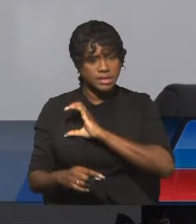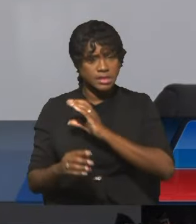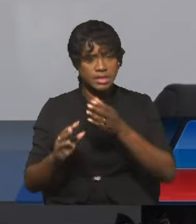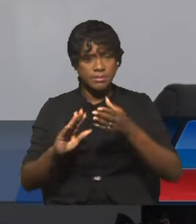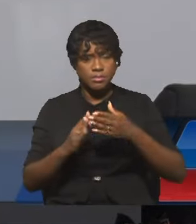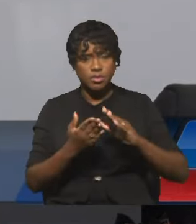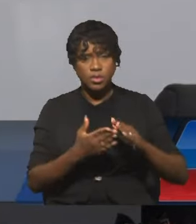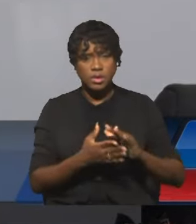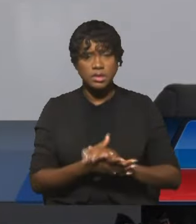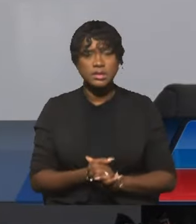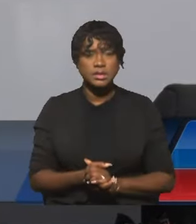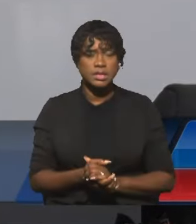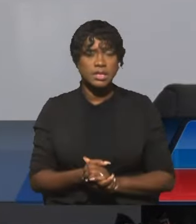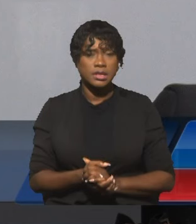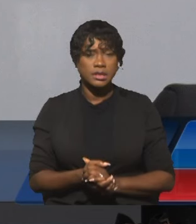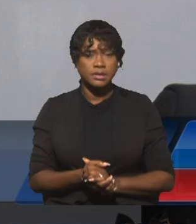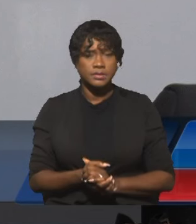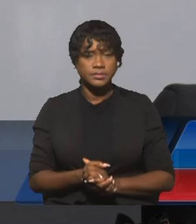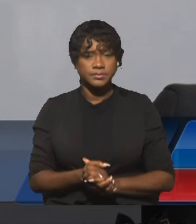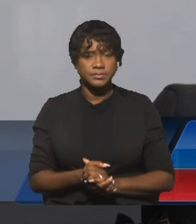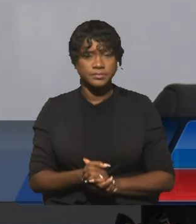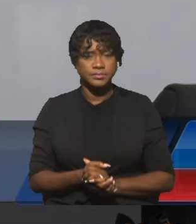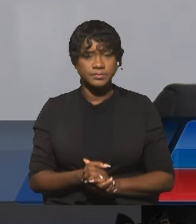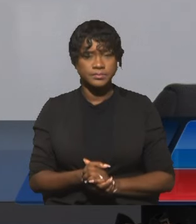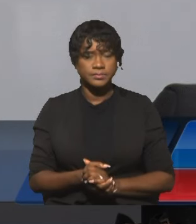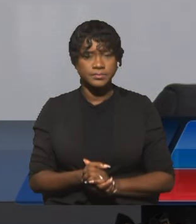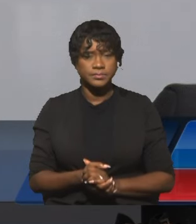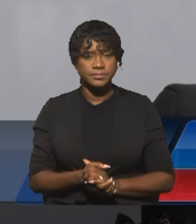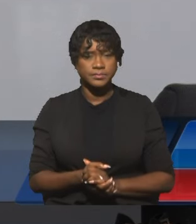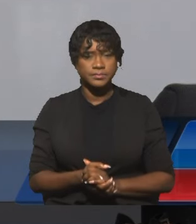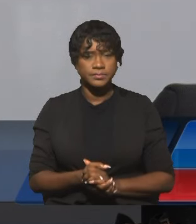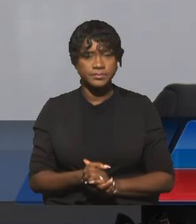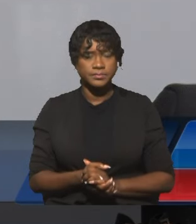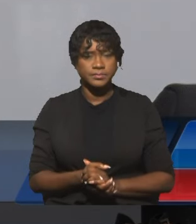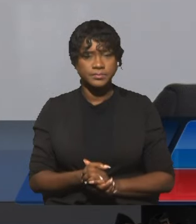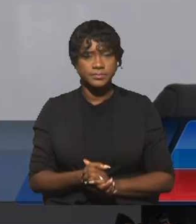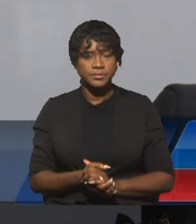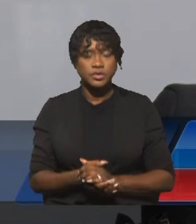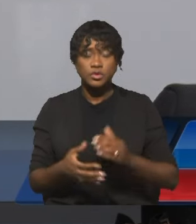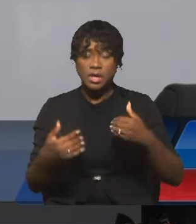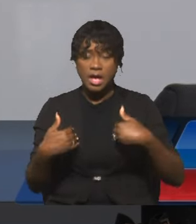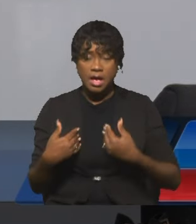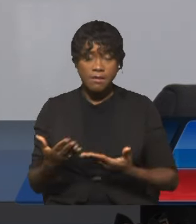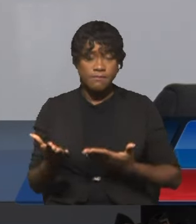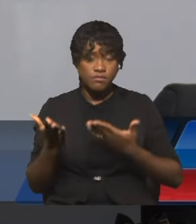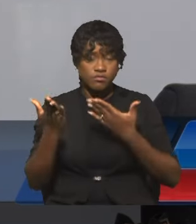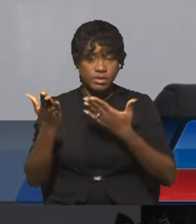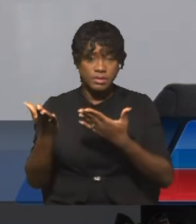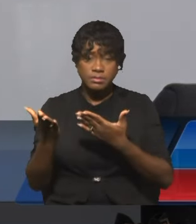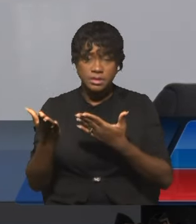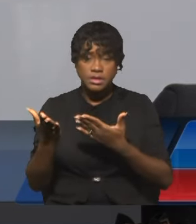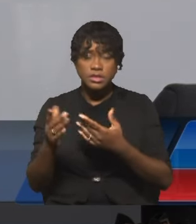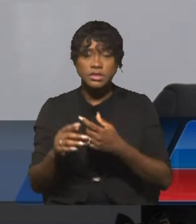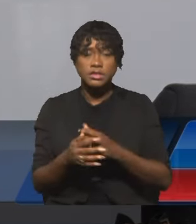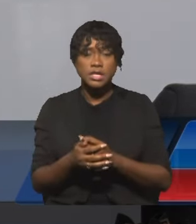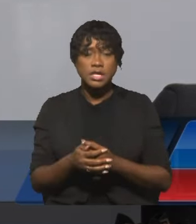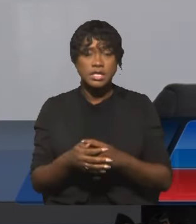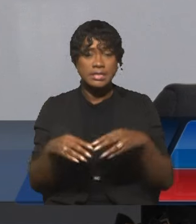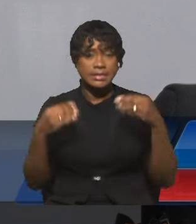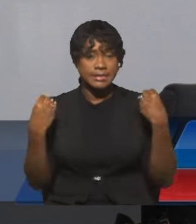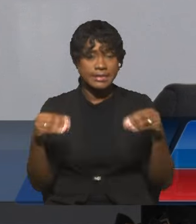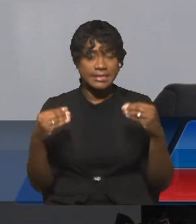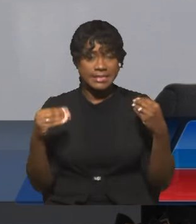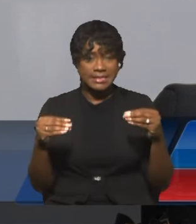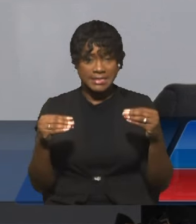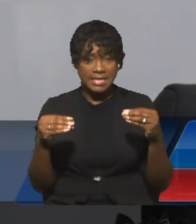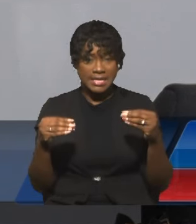and the limitations of available police officers. As such, a recommendation has come forward that vending in